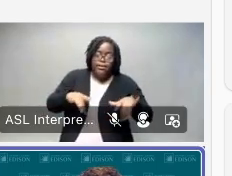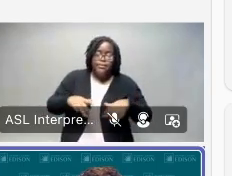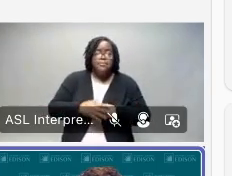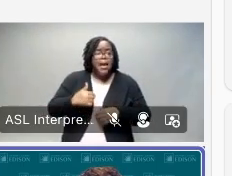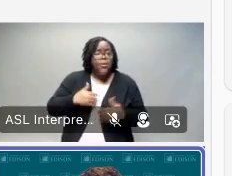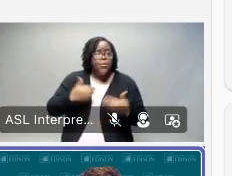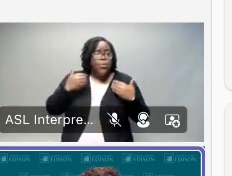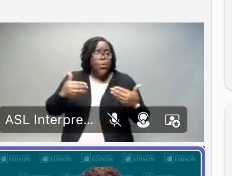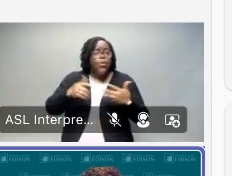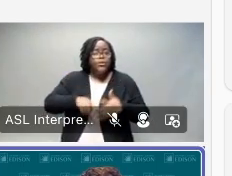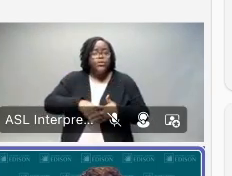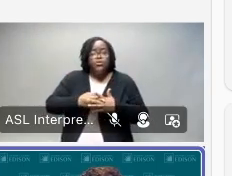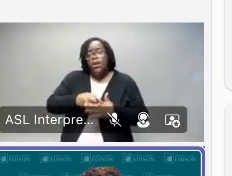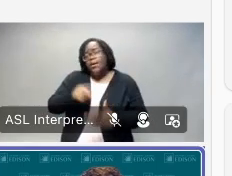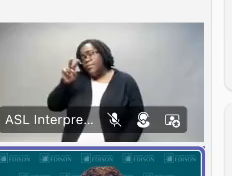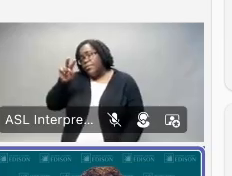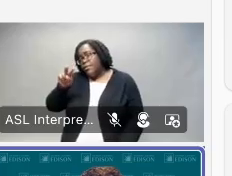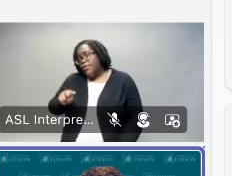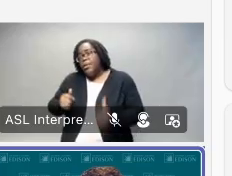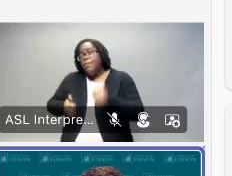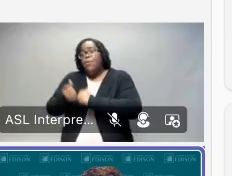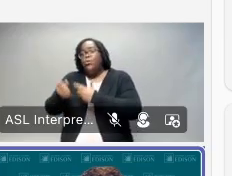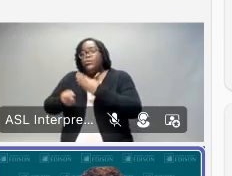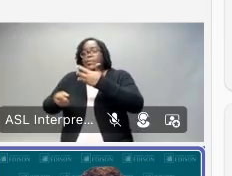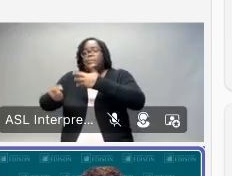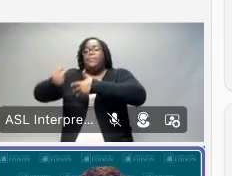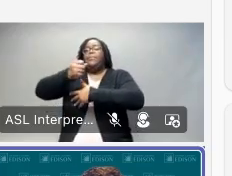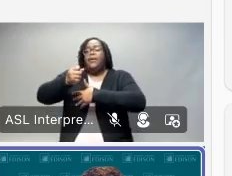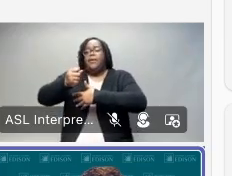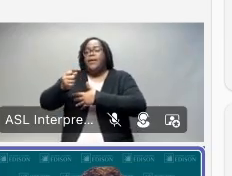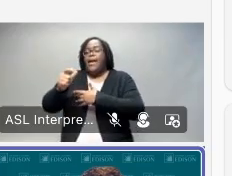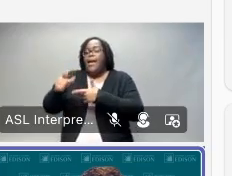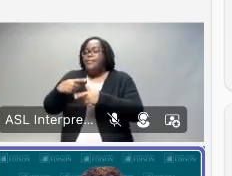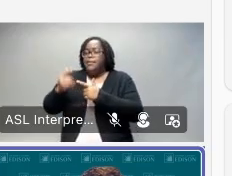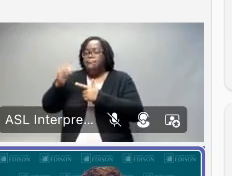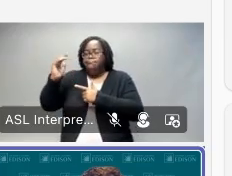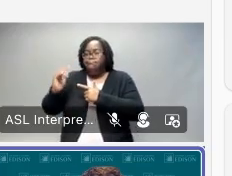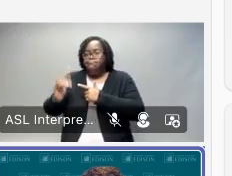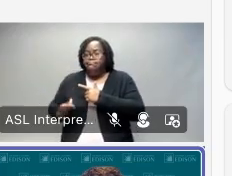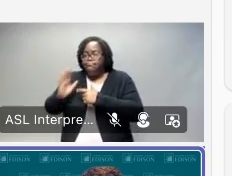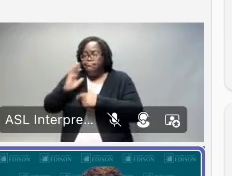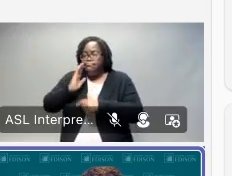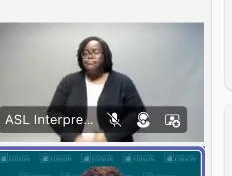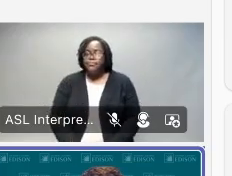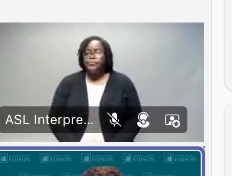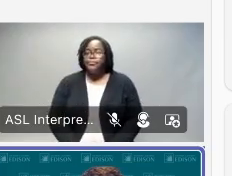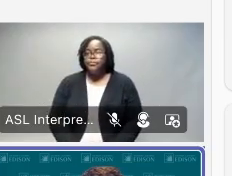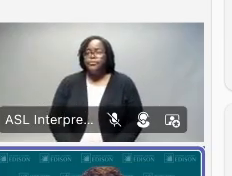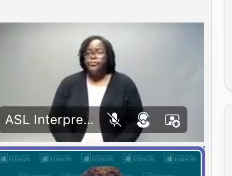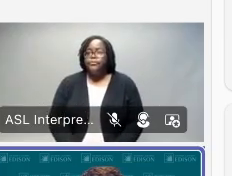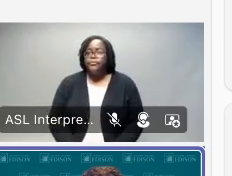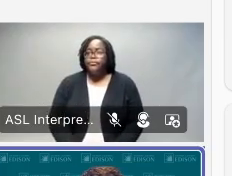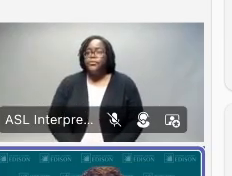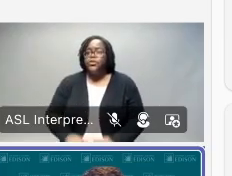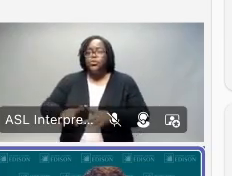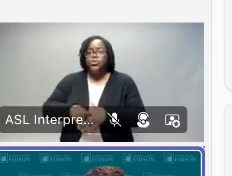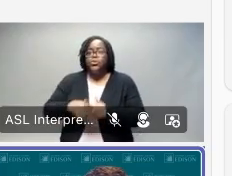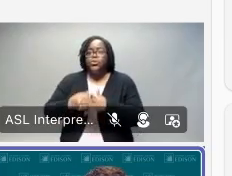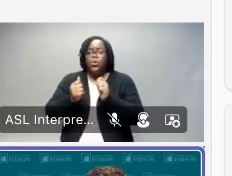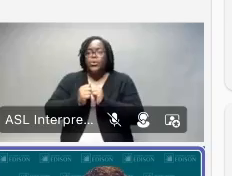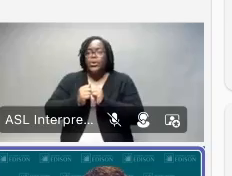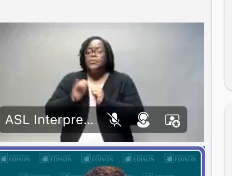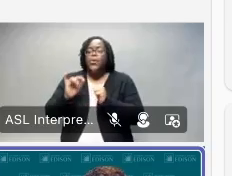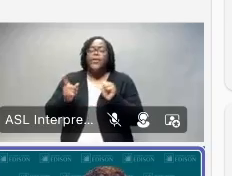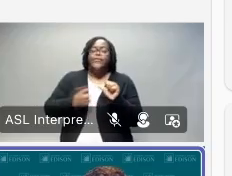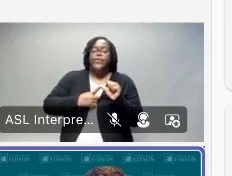going to look at the most upvoted and then start working my way through there. So we will start with, okay, so the